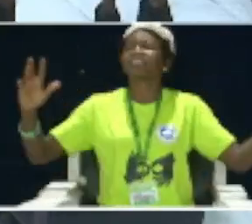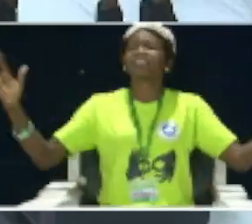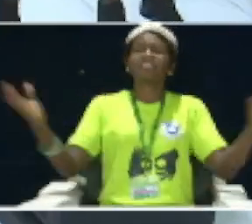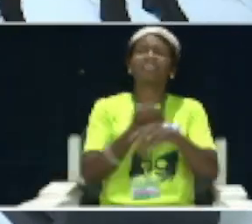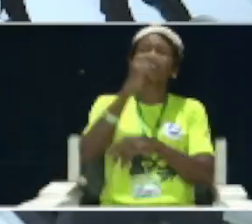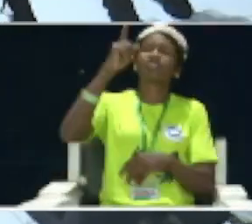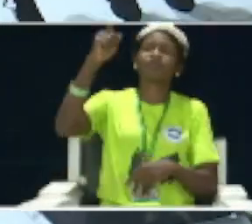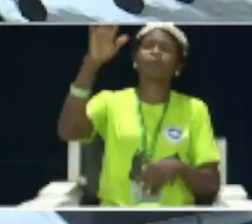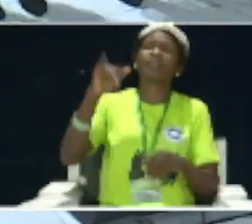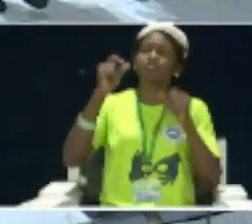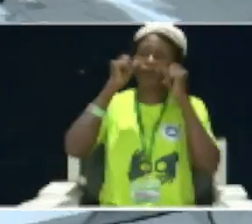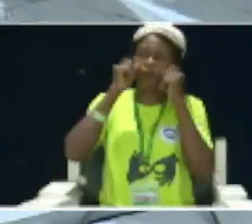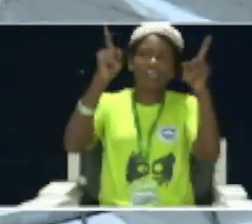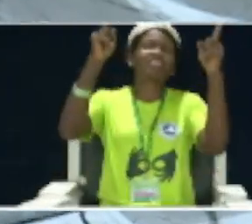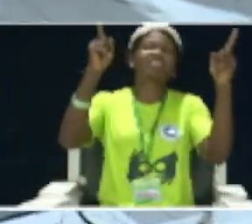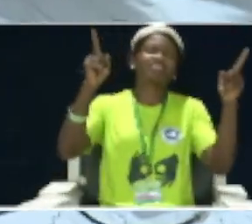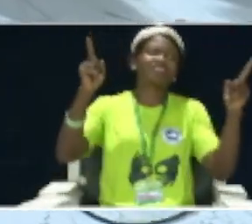takes you by